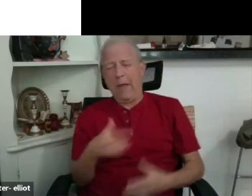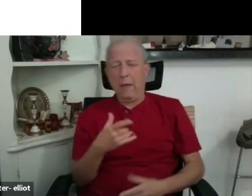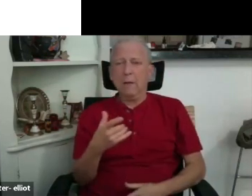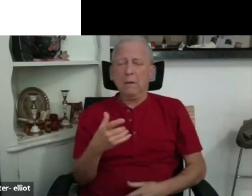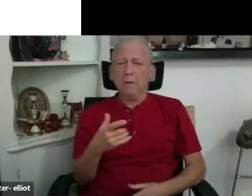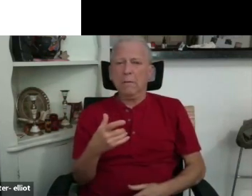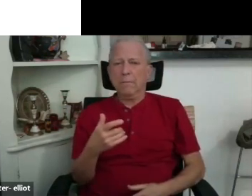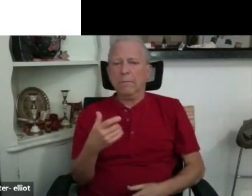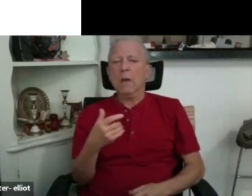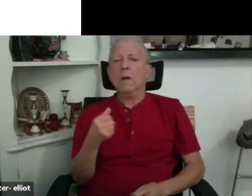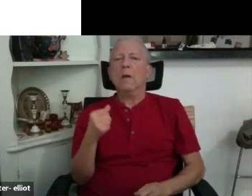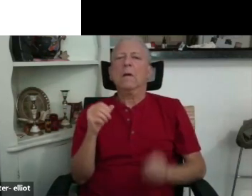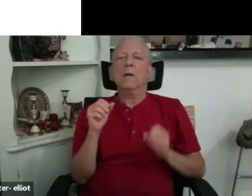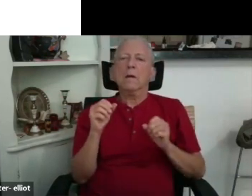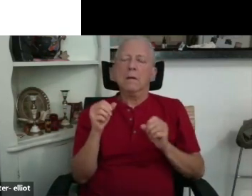of some sort.